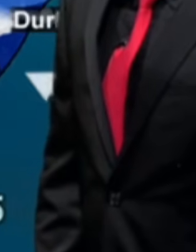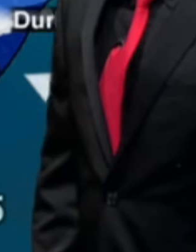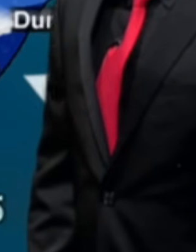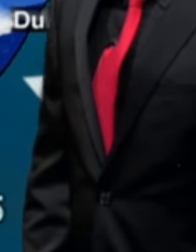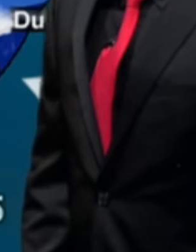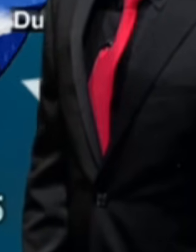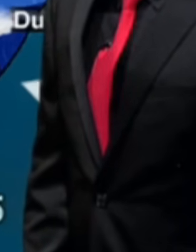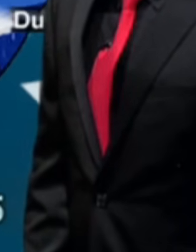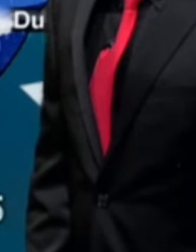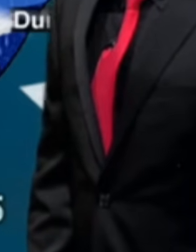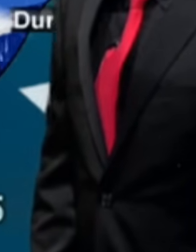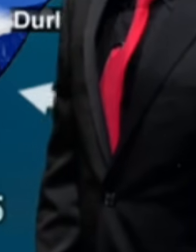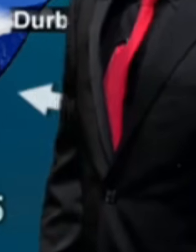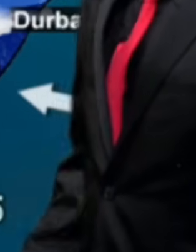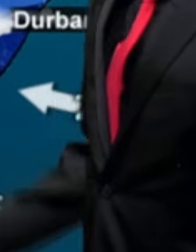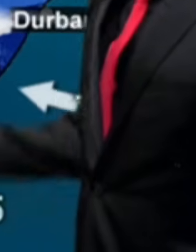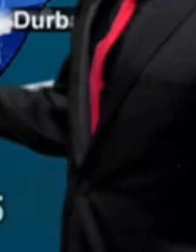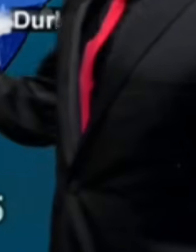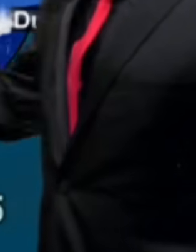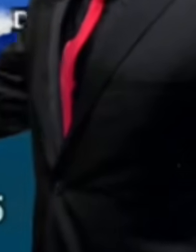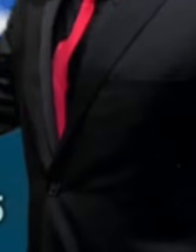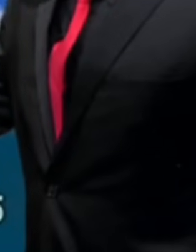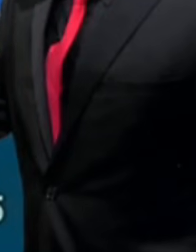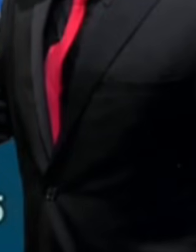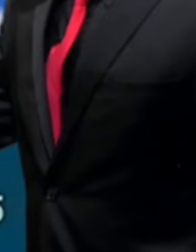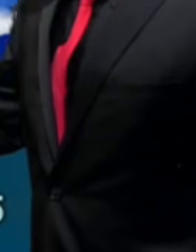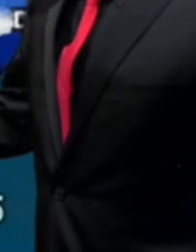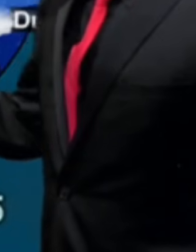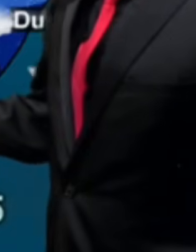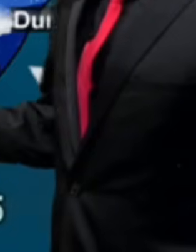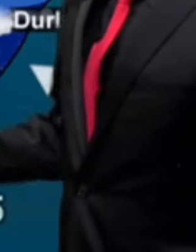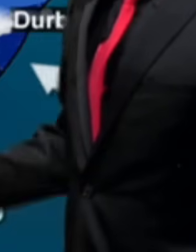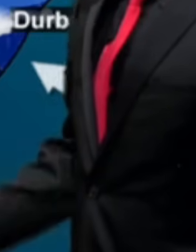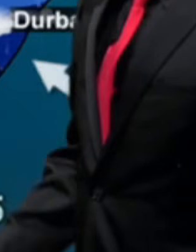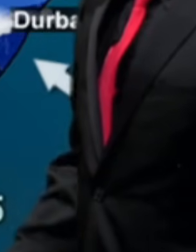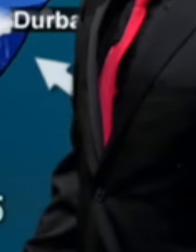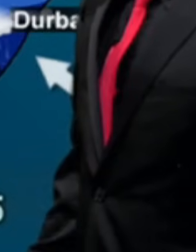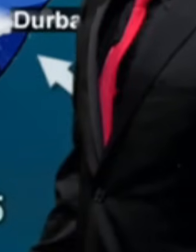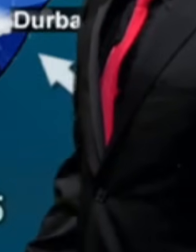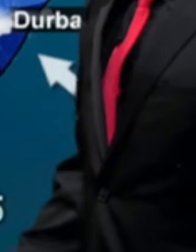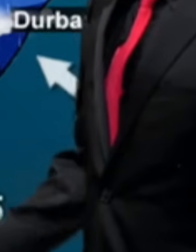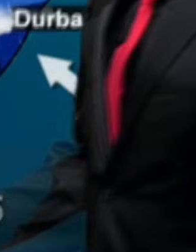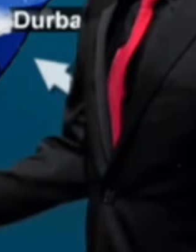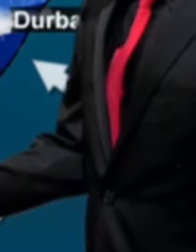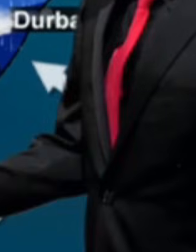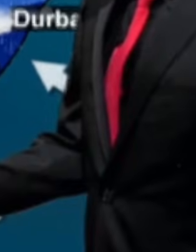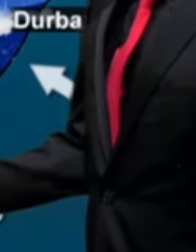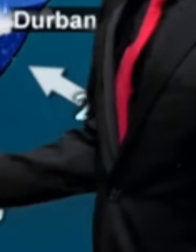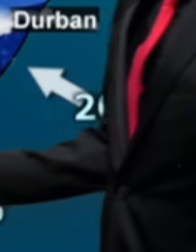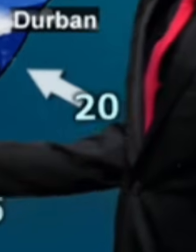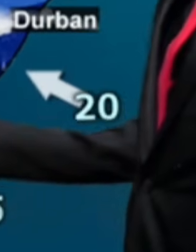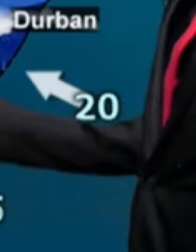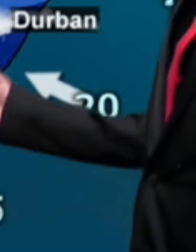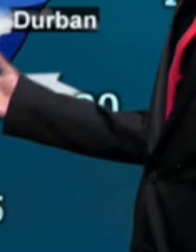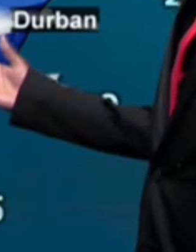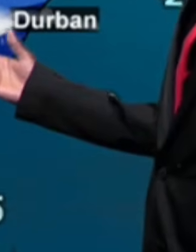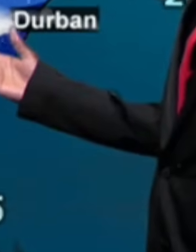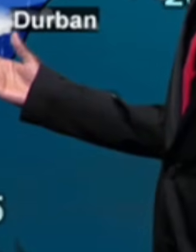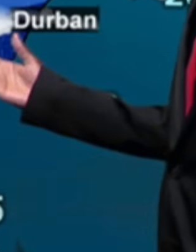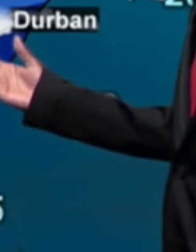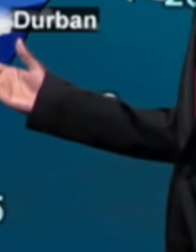moswane re sa bona gabotse kgonagalo tše di botse tša dipula di sa ka di le gabotse Afrika Borwa ka bophara di laetša di šišitše gabotsena fela ka dikarolong tša ka Kapa Bohlabela wena lo